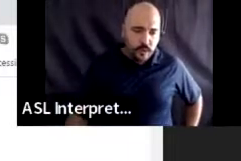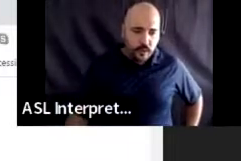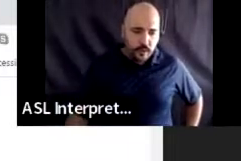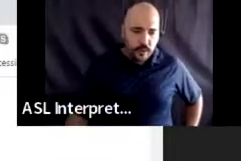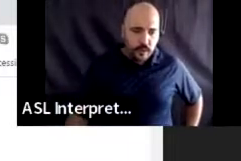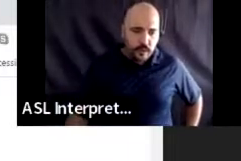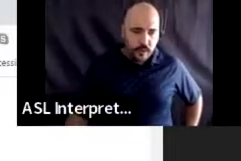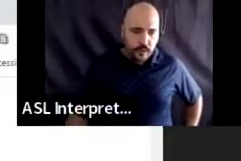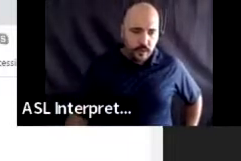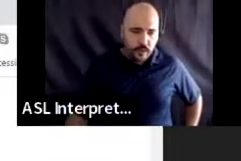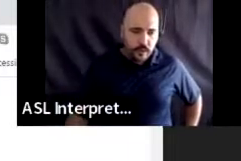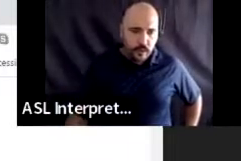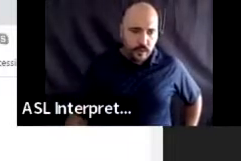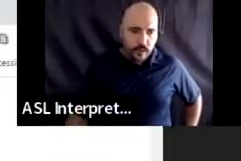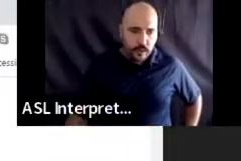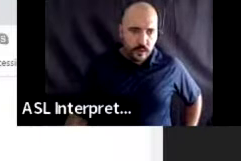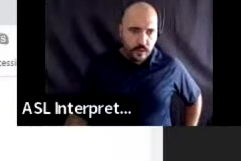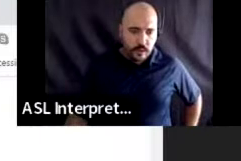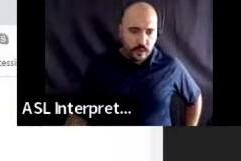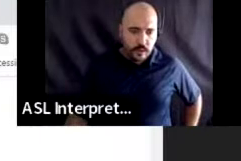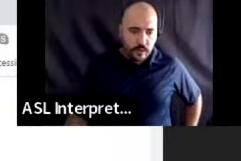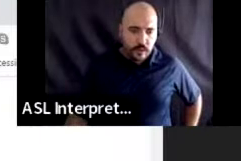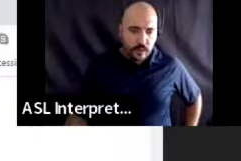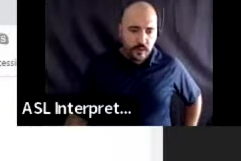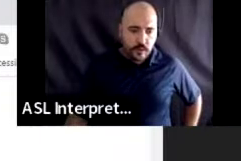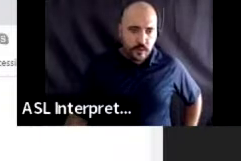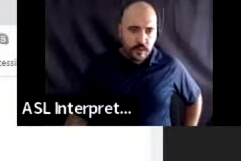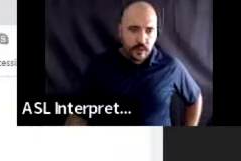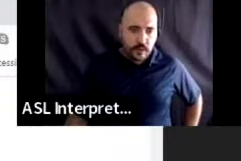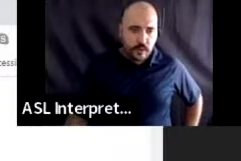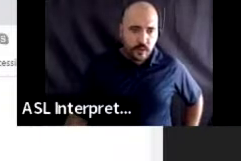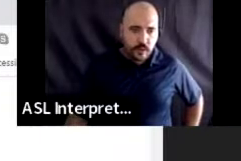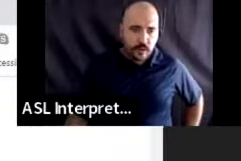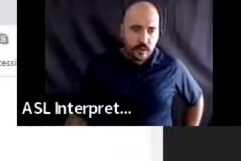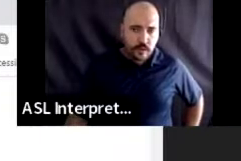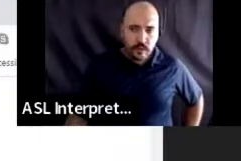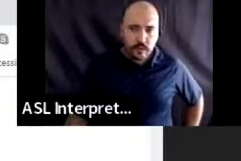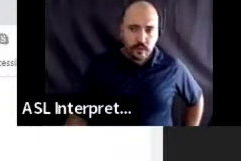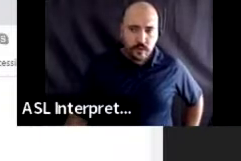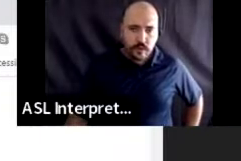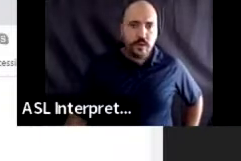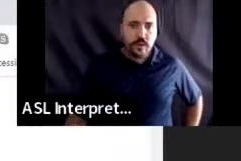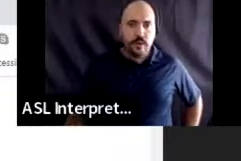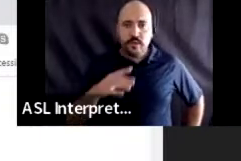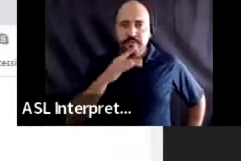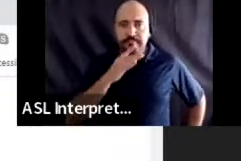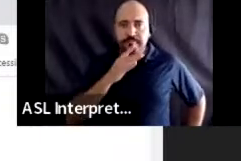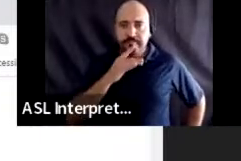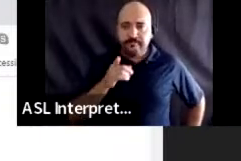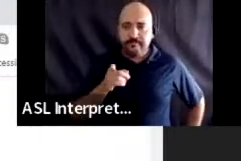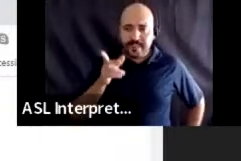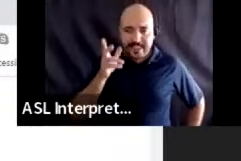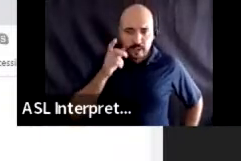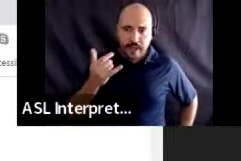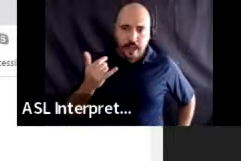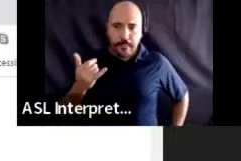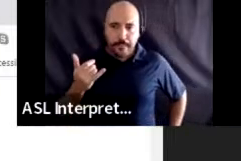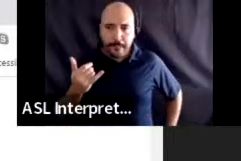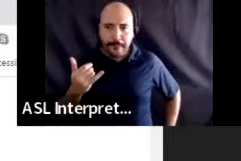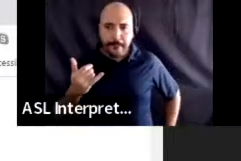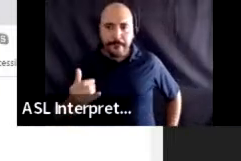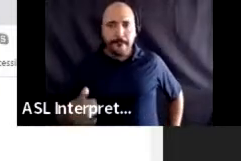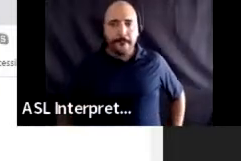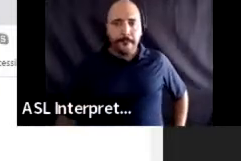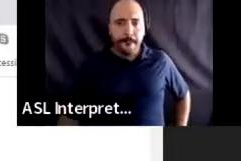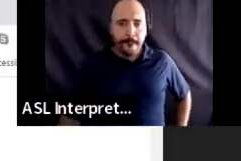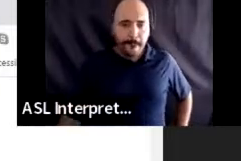Right on Spring Street Northwest. Am I not on mute? Can you hear me? Yeah, we can hear you now.